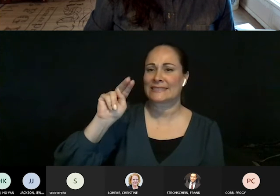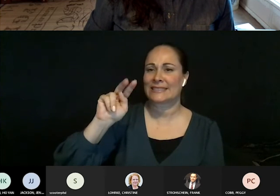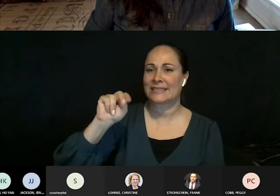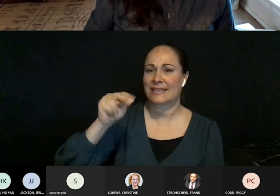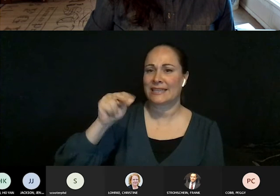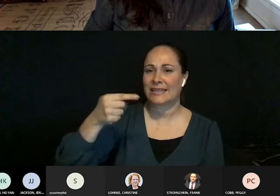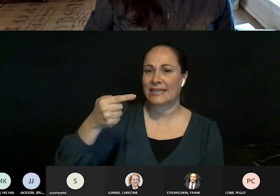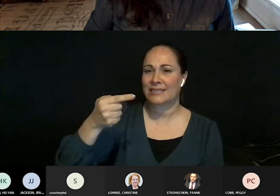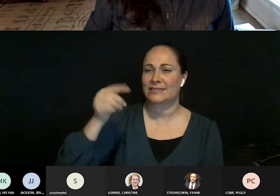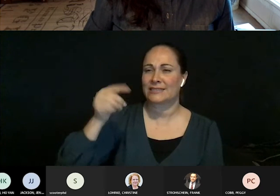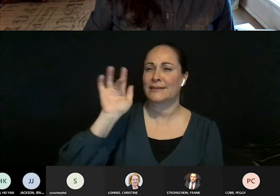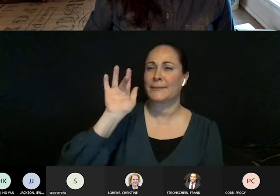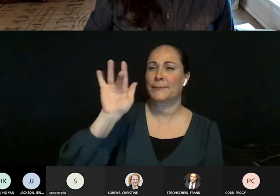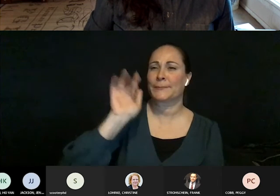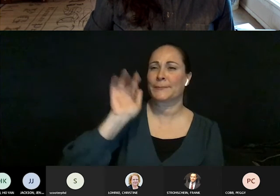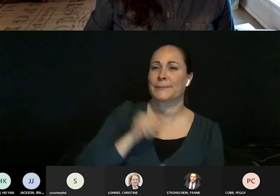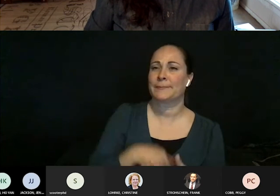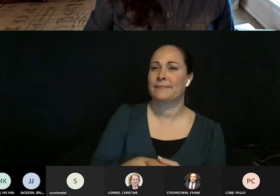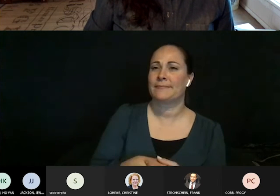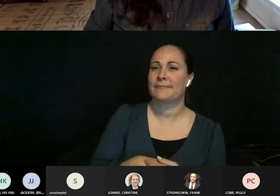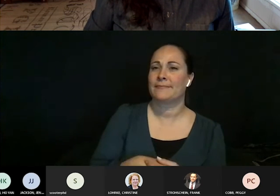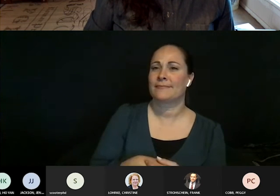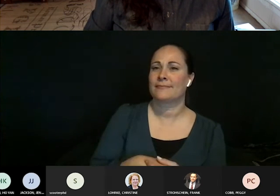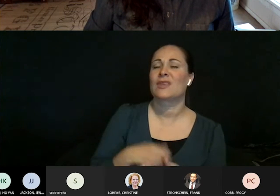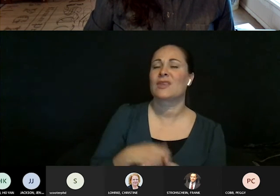There you go.